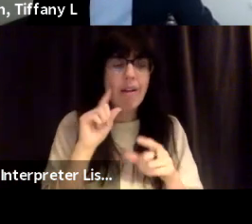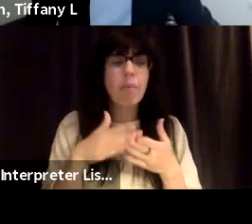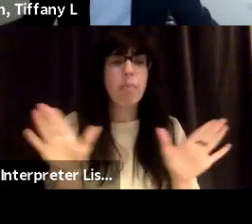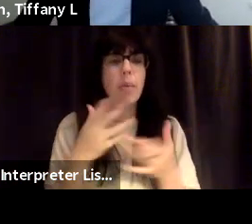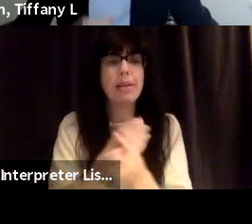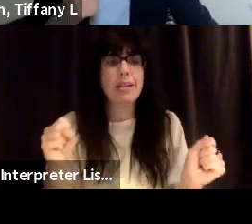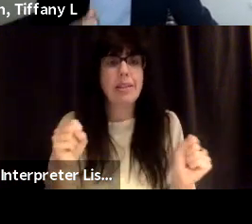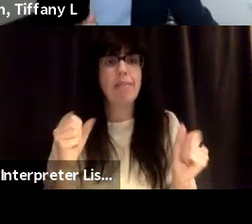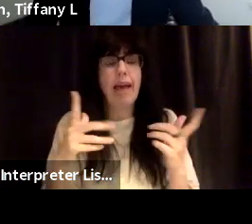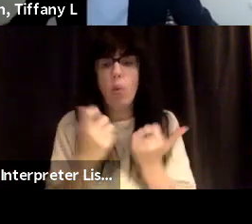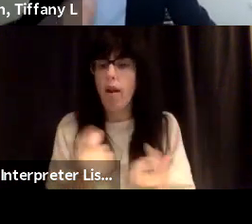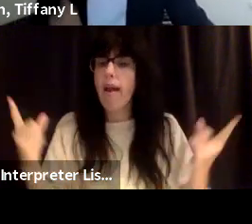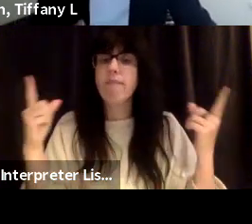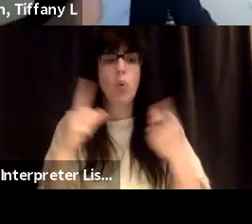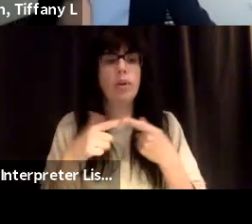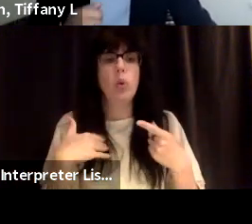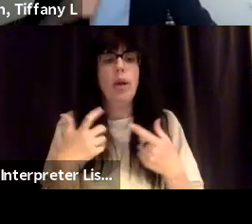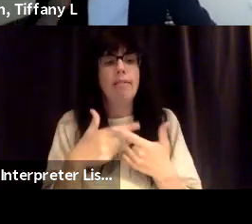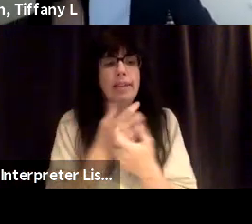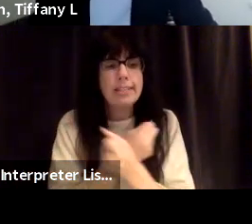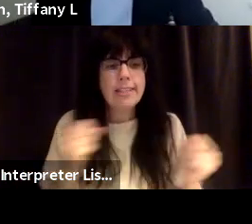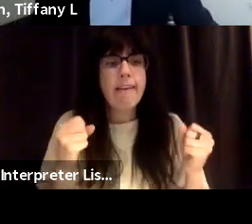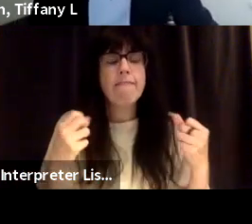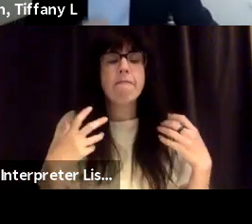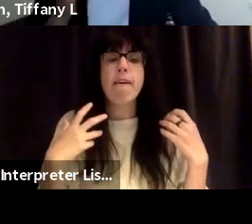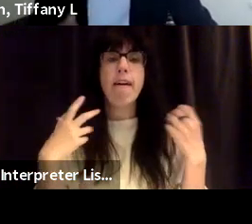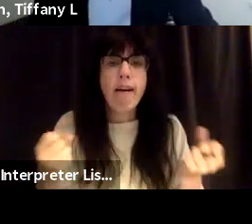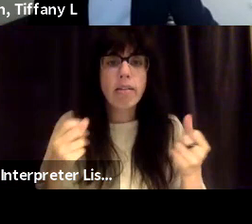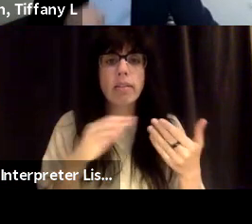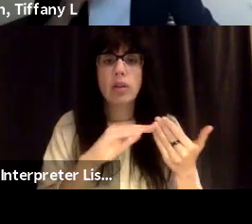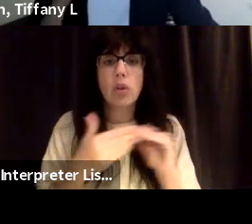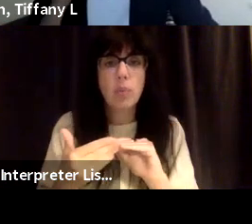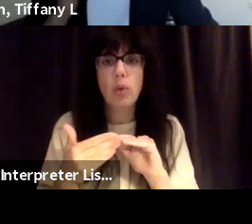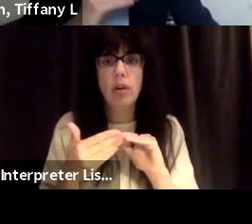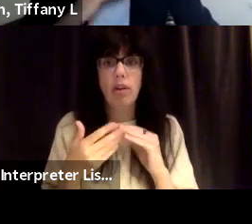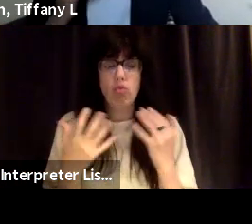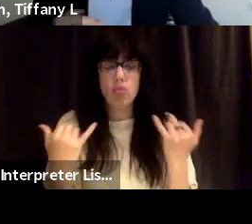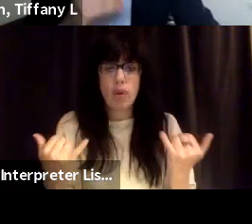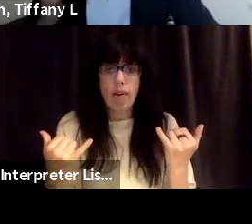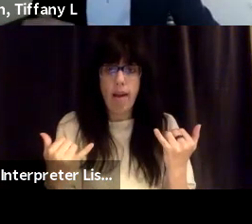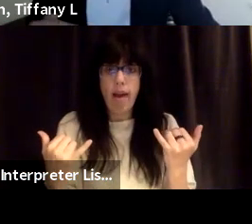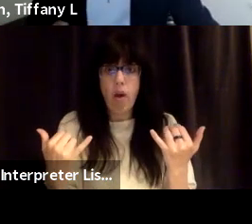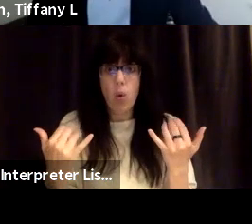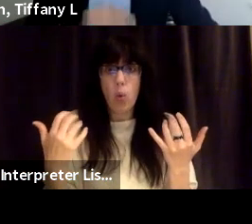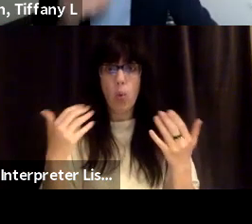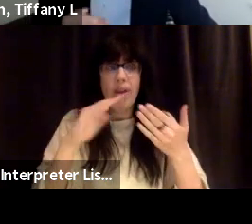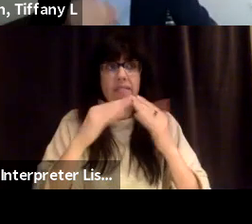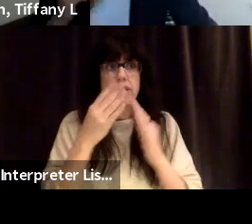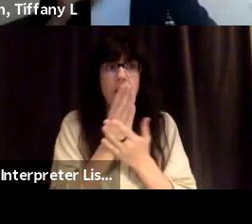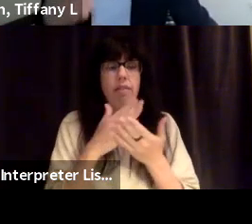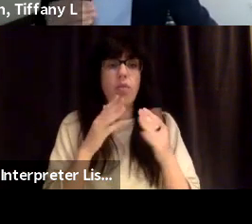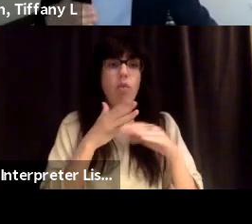want us to have the safest, healthiest communities we possibly can. And we currently have a city operating budget of